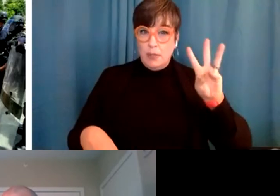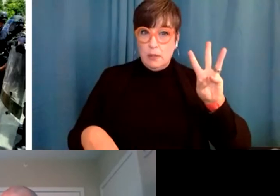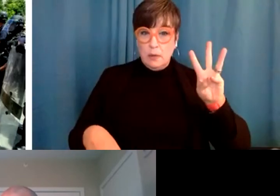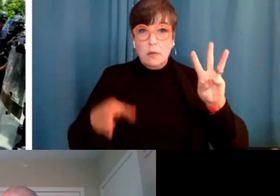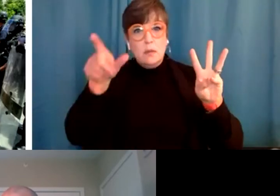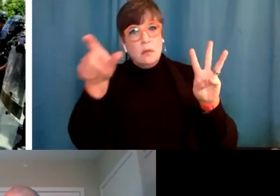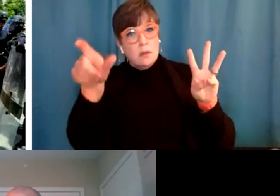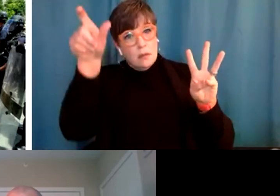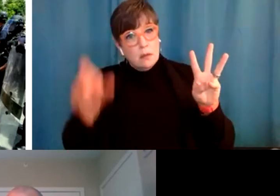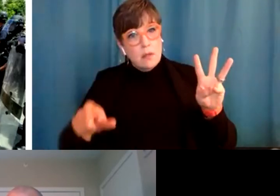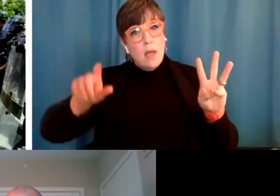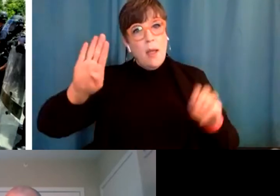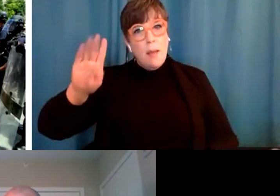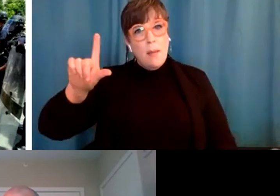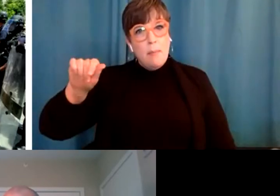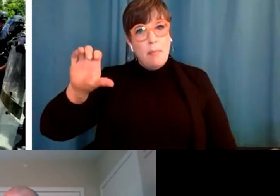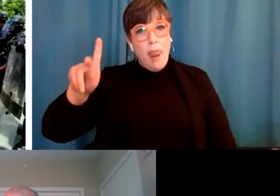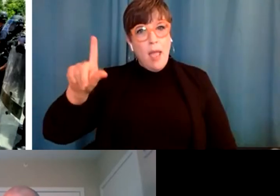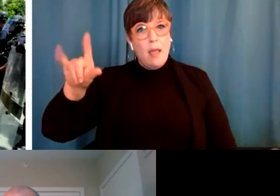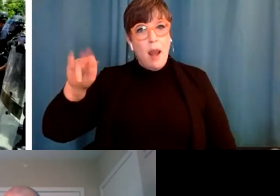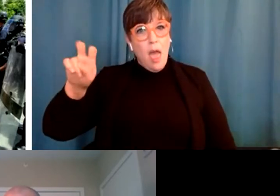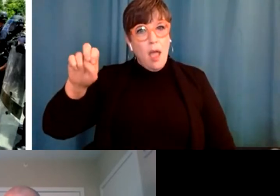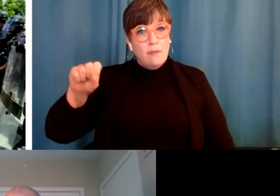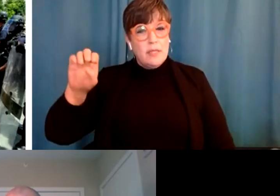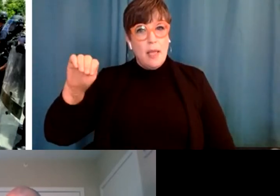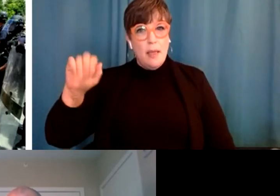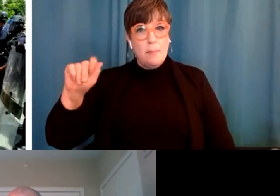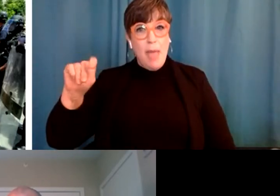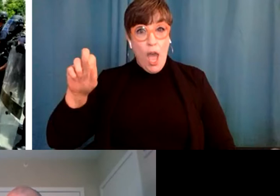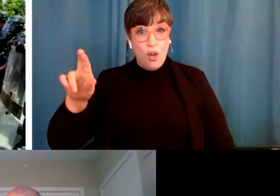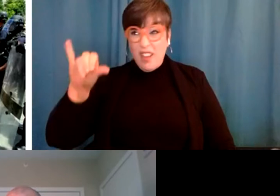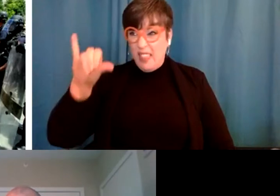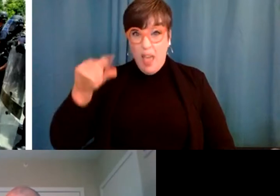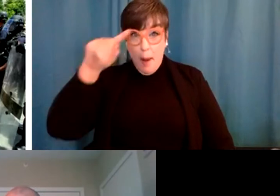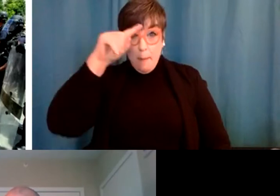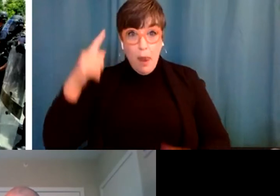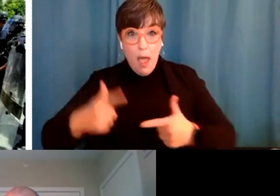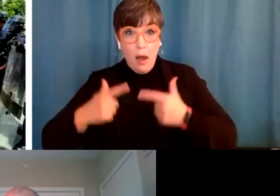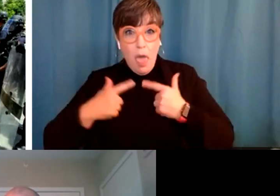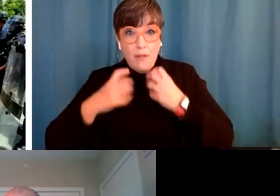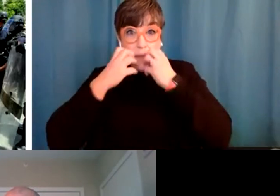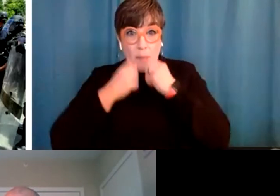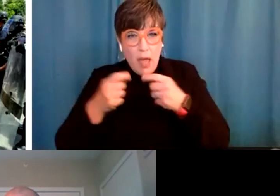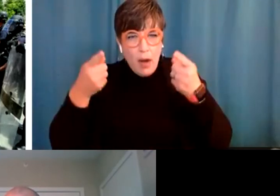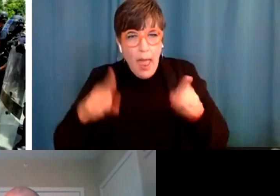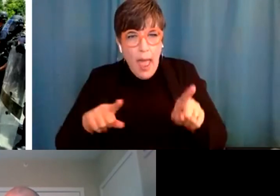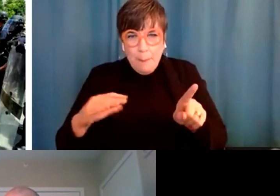Matter protest that took place also in Washington, DC. And you can see the